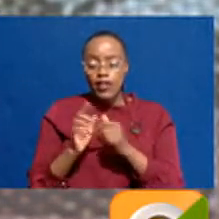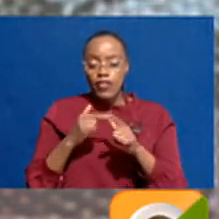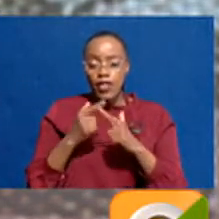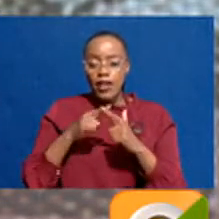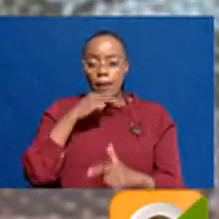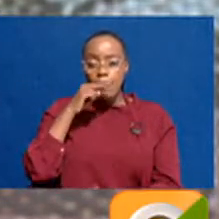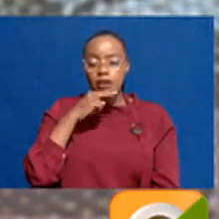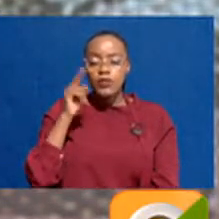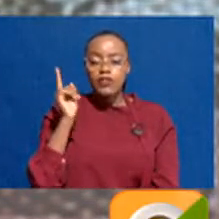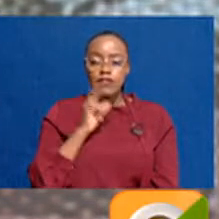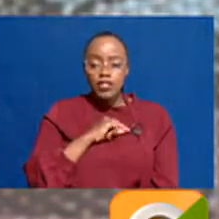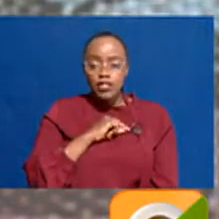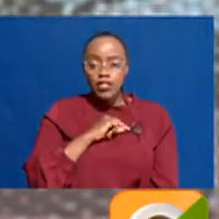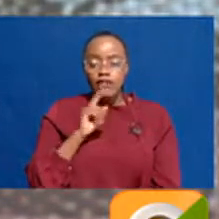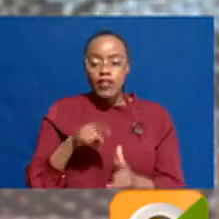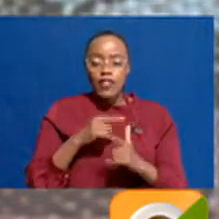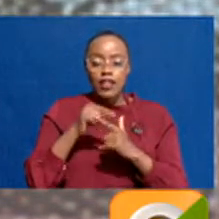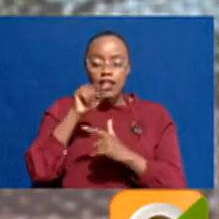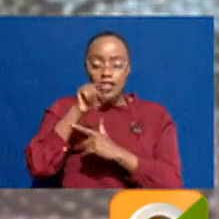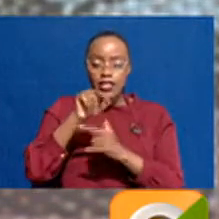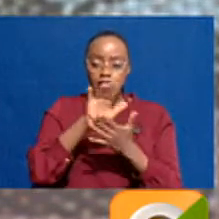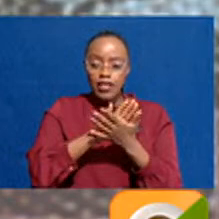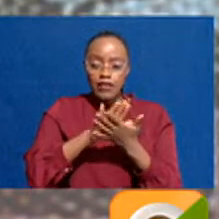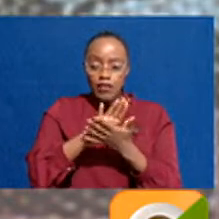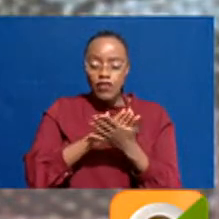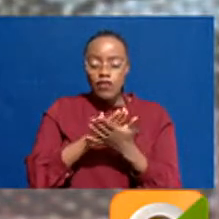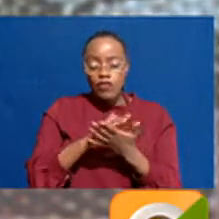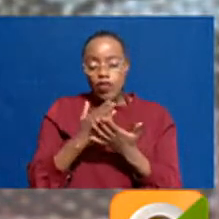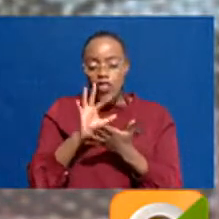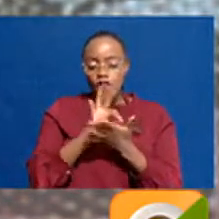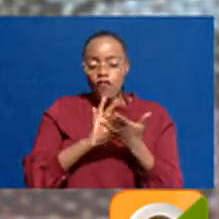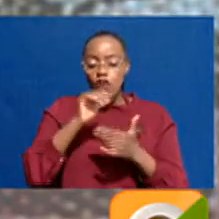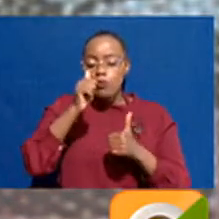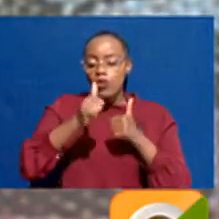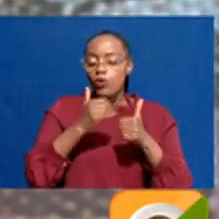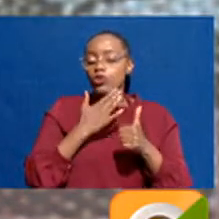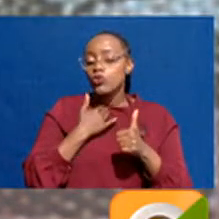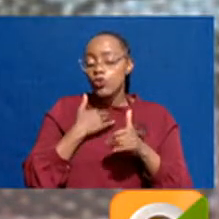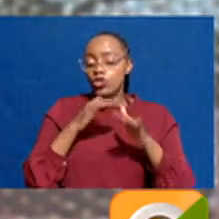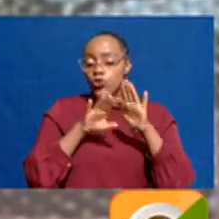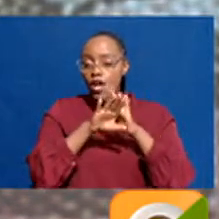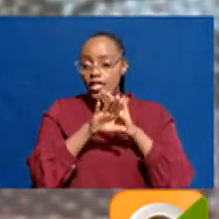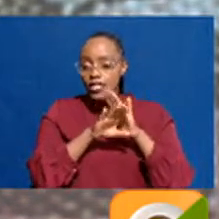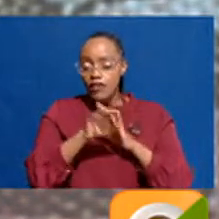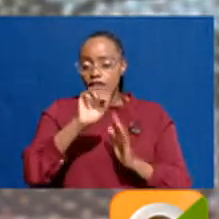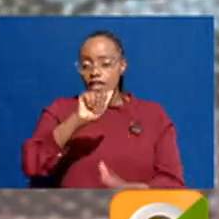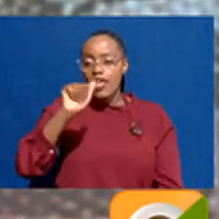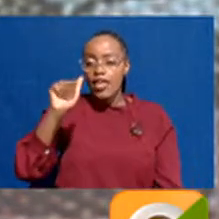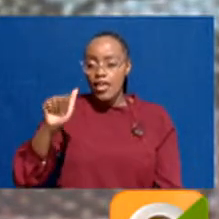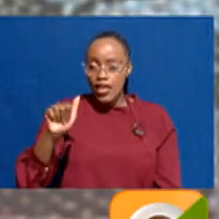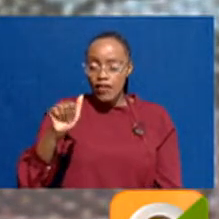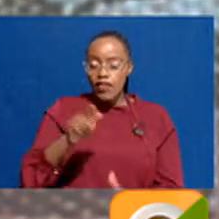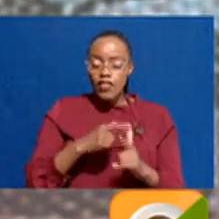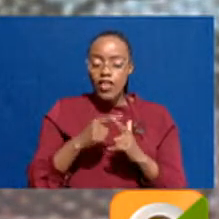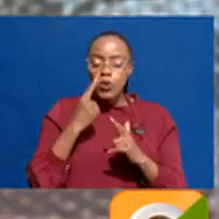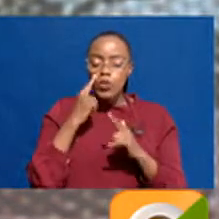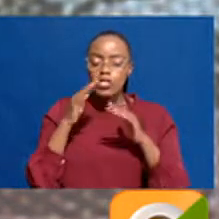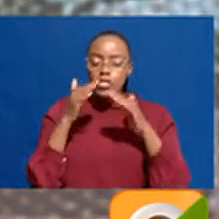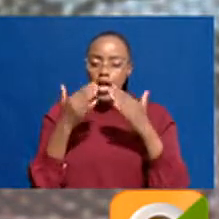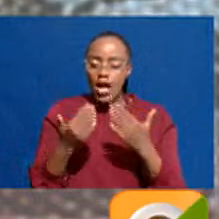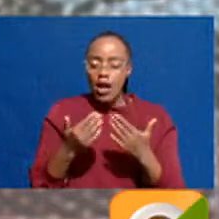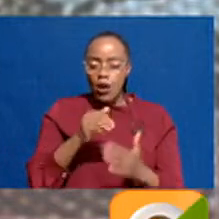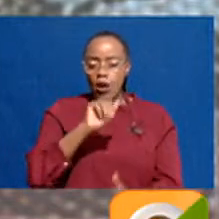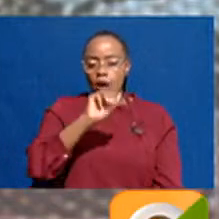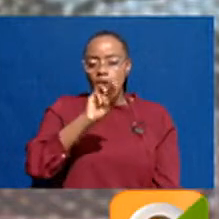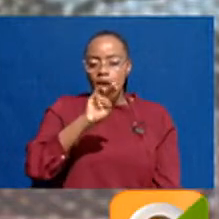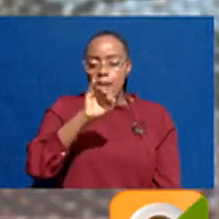I mentioned earlier, that is actually based on the formula. If you are to access the AA, mm-hmm. and you will see how